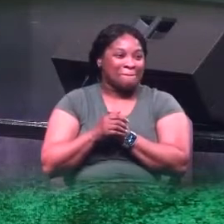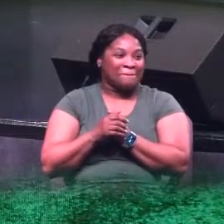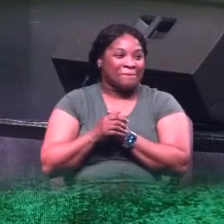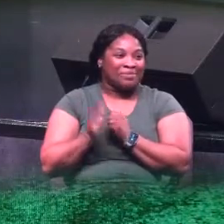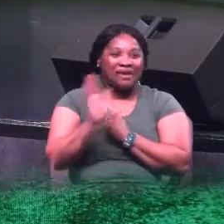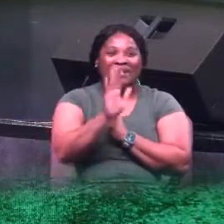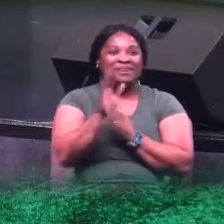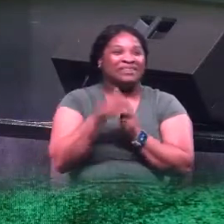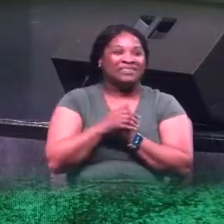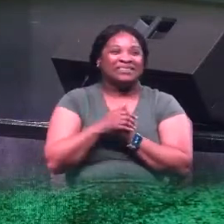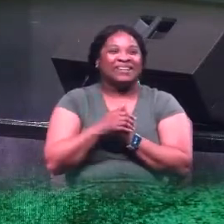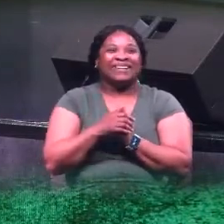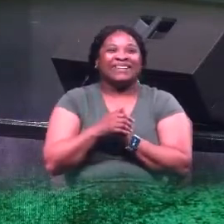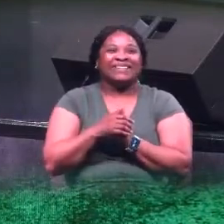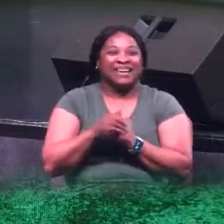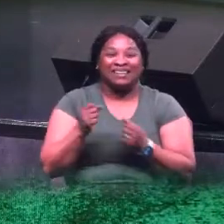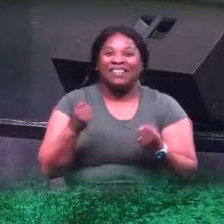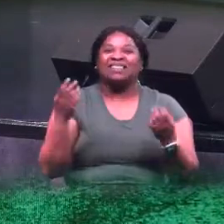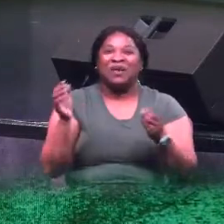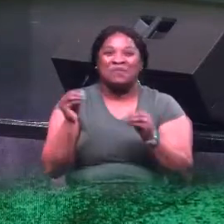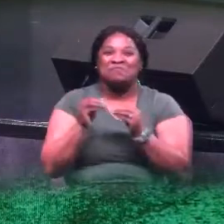Y'all a whole lot holier than your pastor.